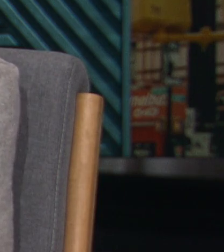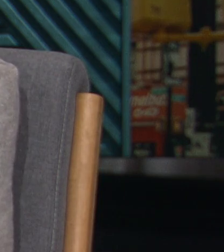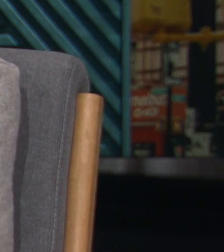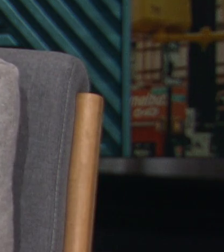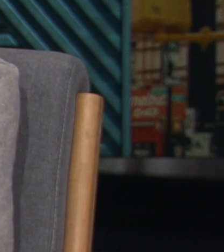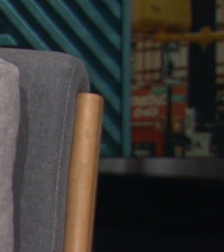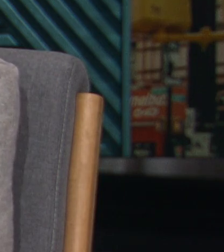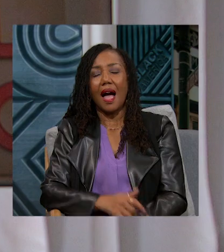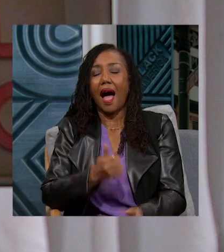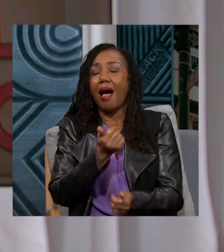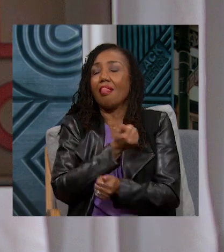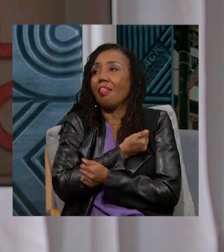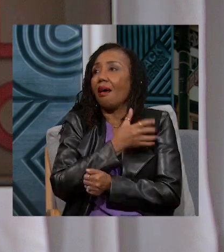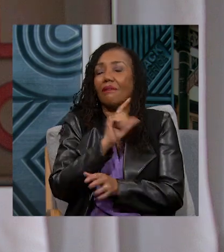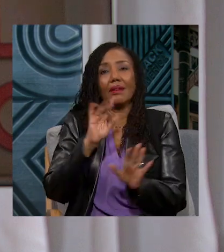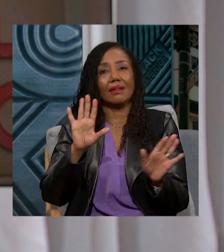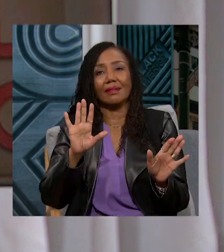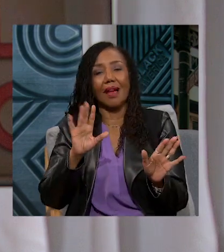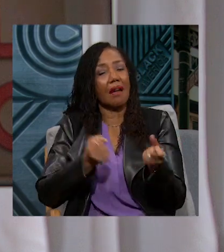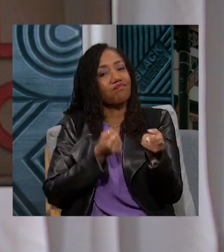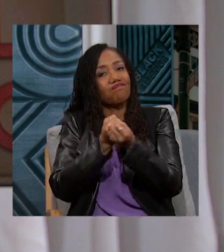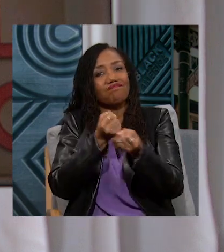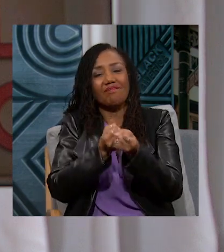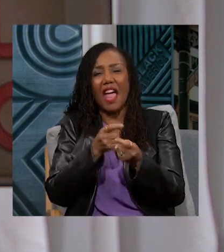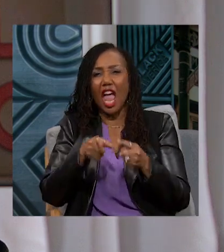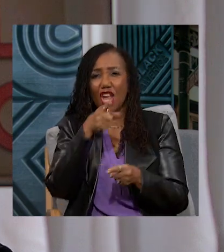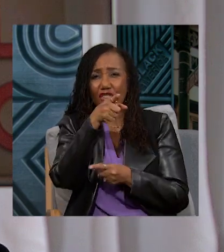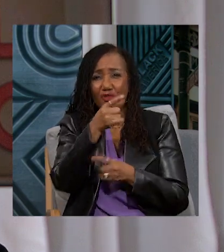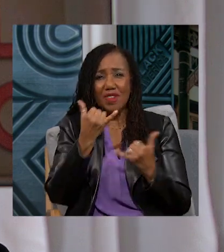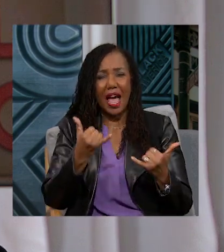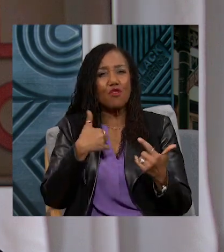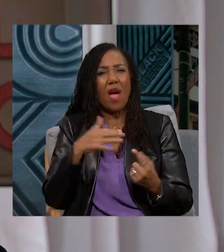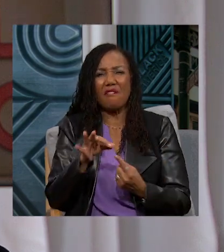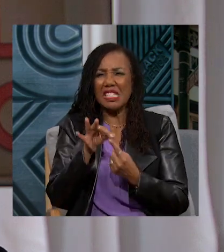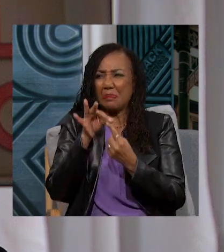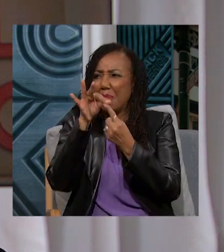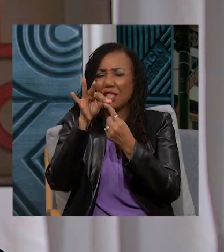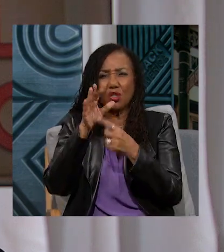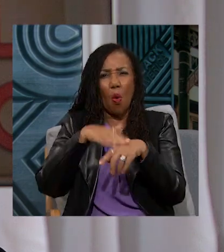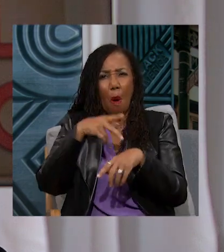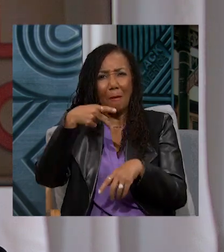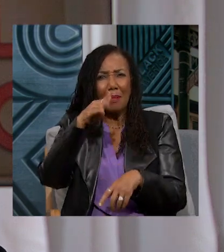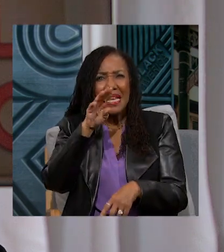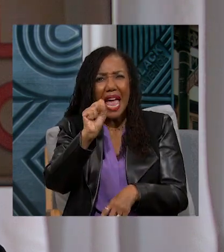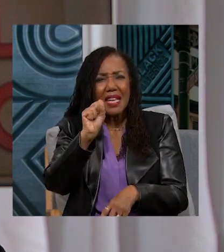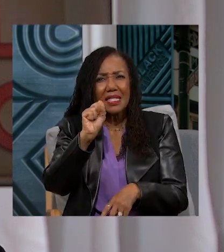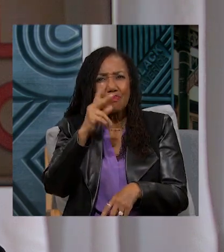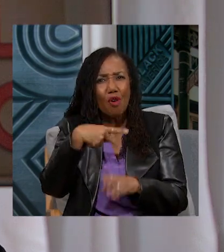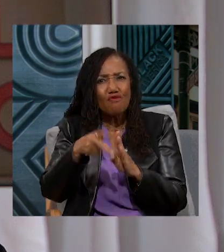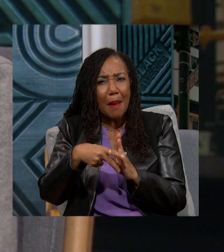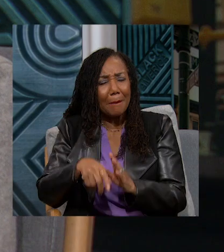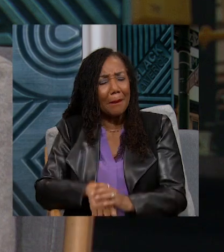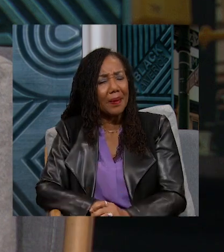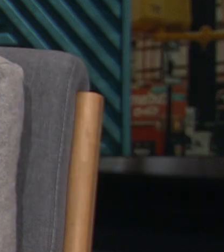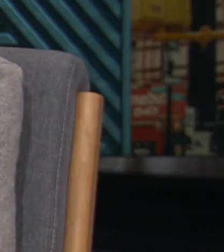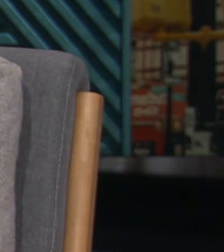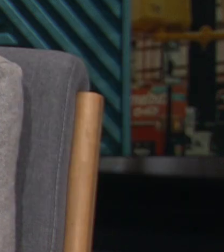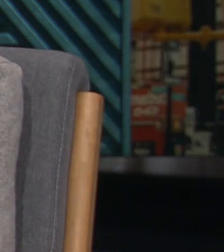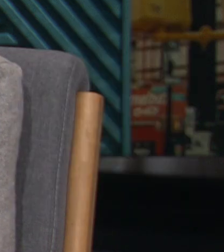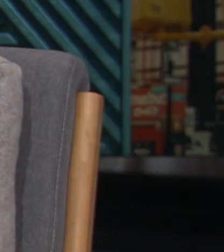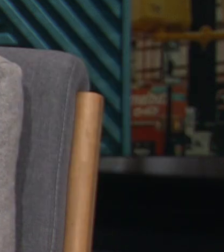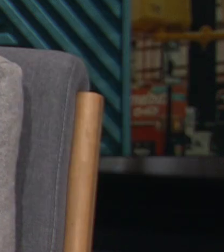sign language. Well, I love it. I'm all for it. And I know that you've got a special coming up on PBS. I